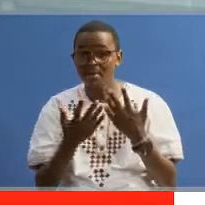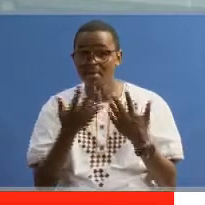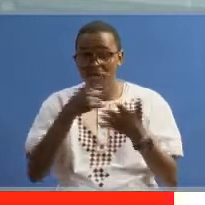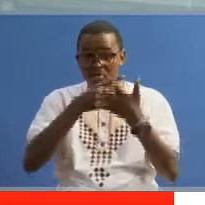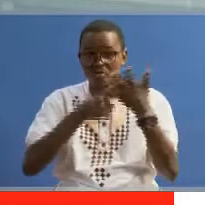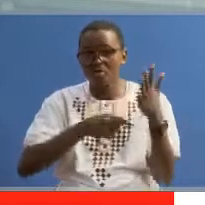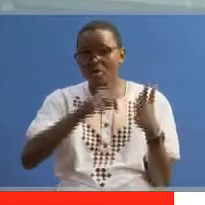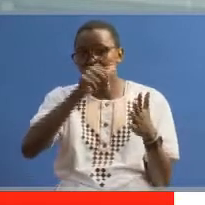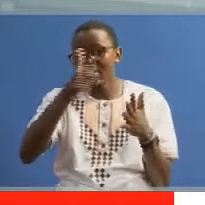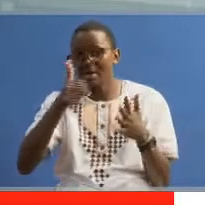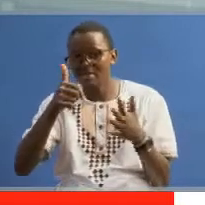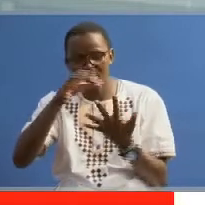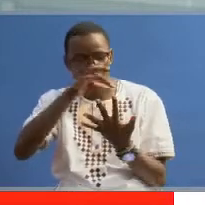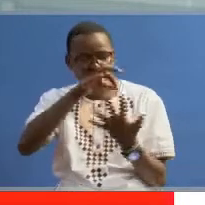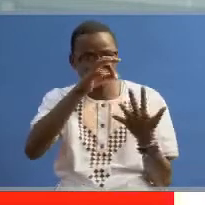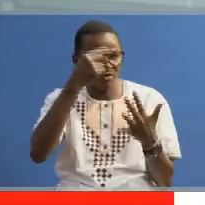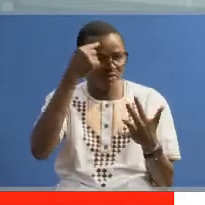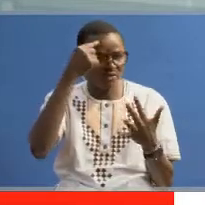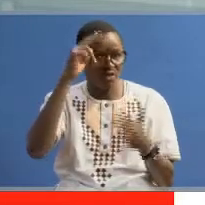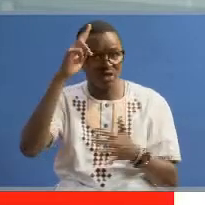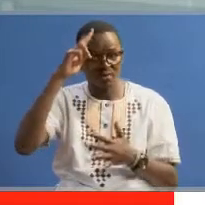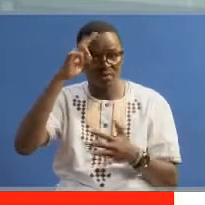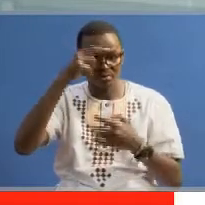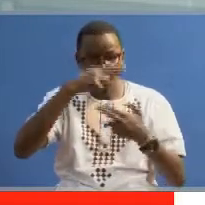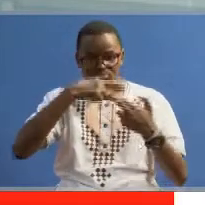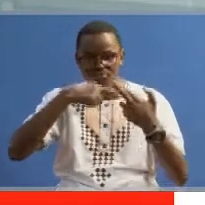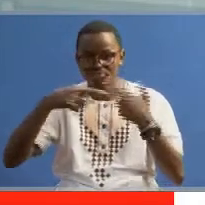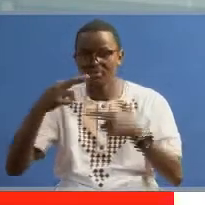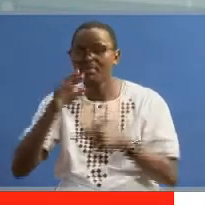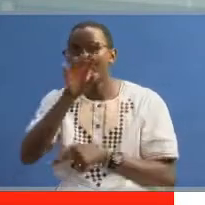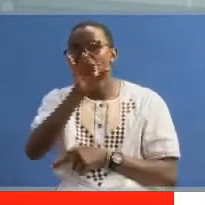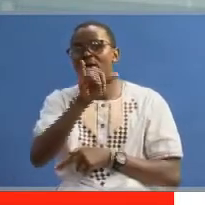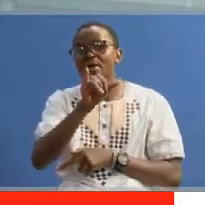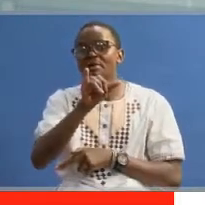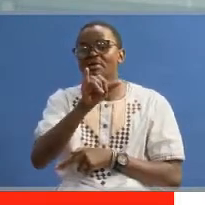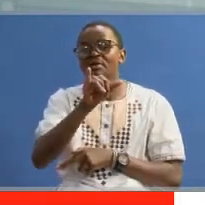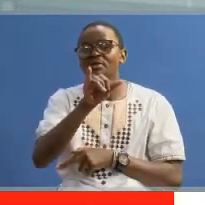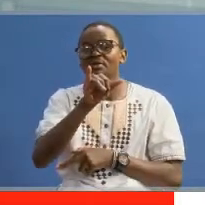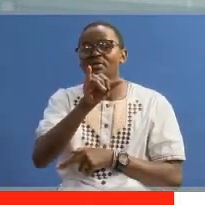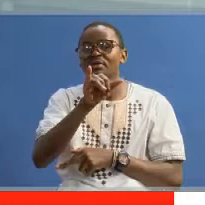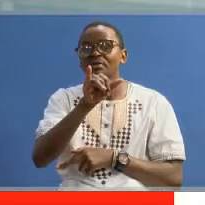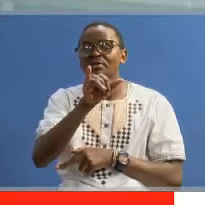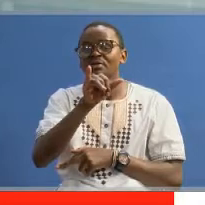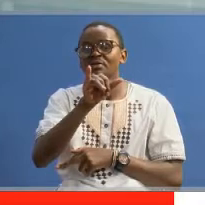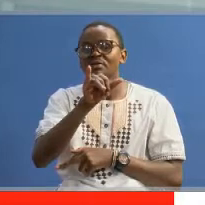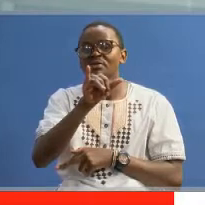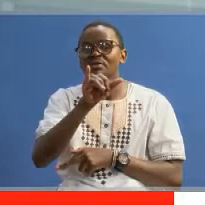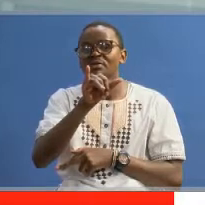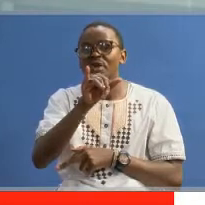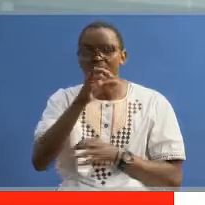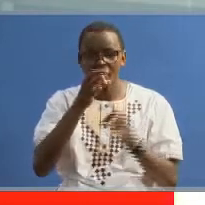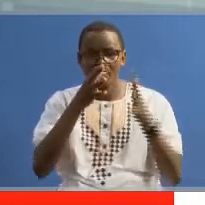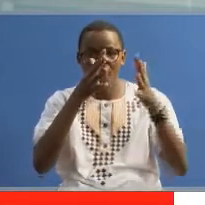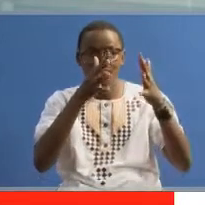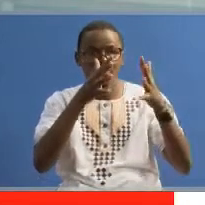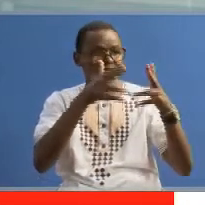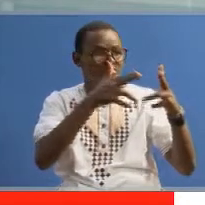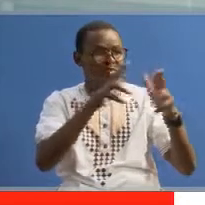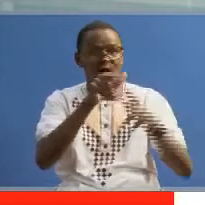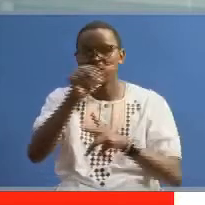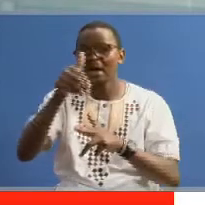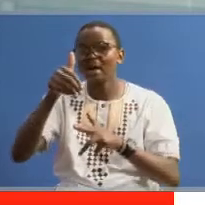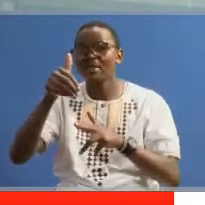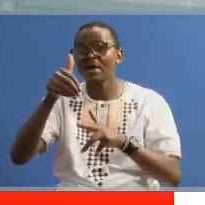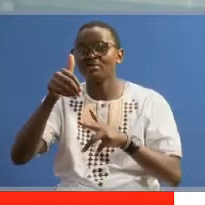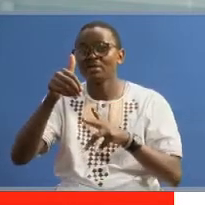what other options were there for the police officer to react, or just by default and the fact that the officer had a gun and the other